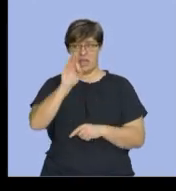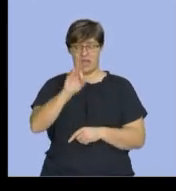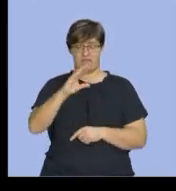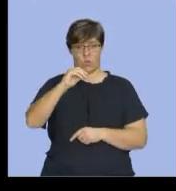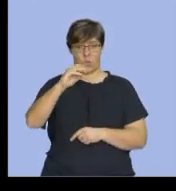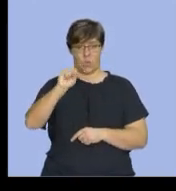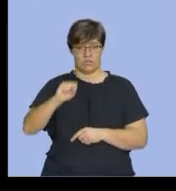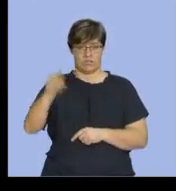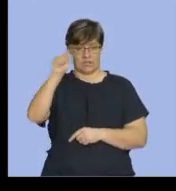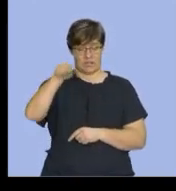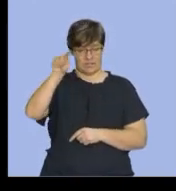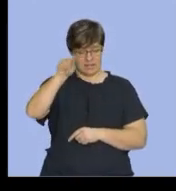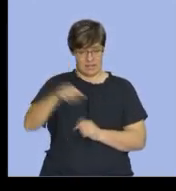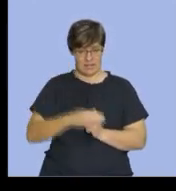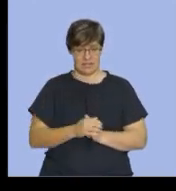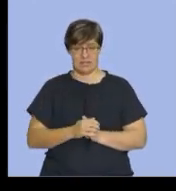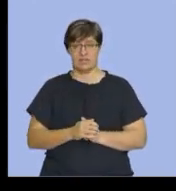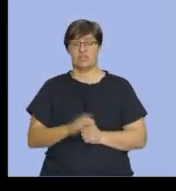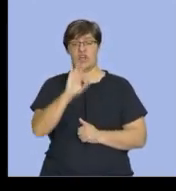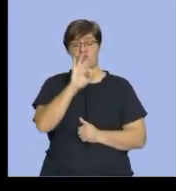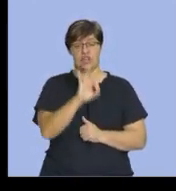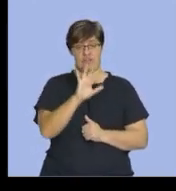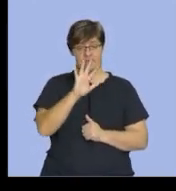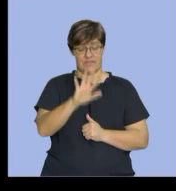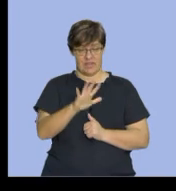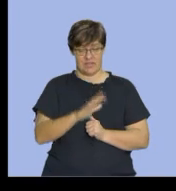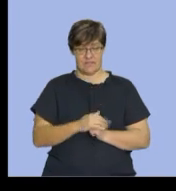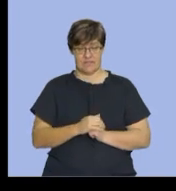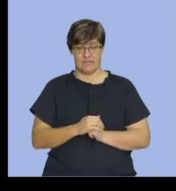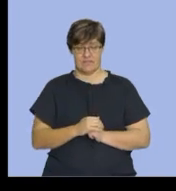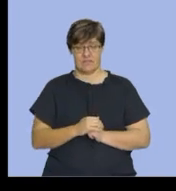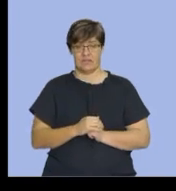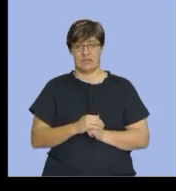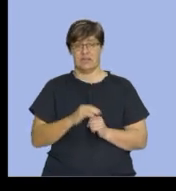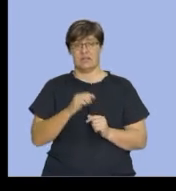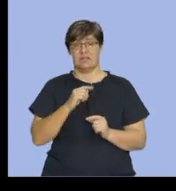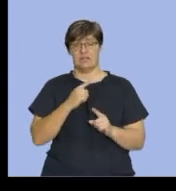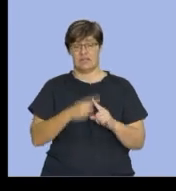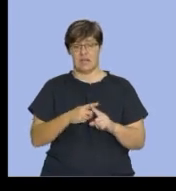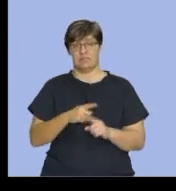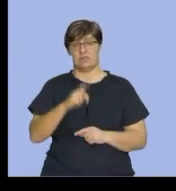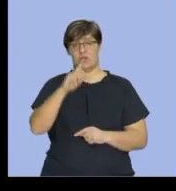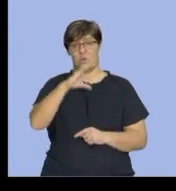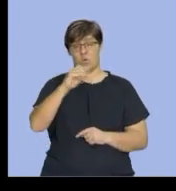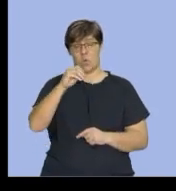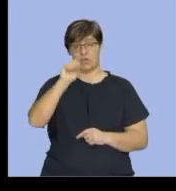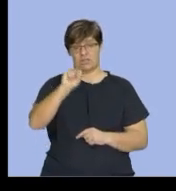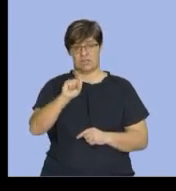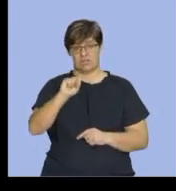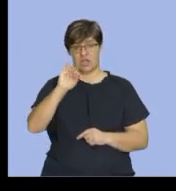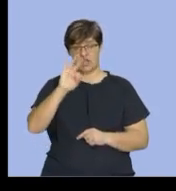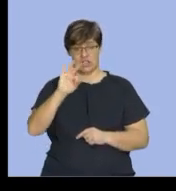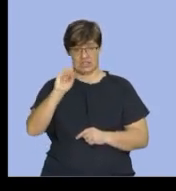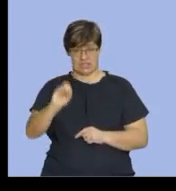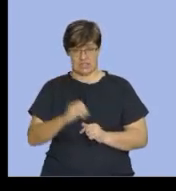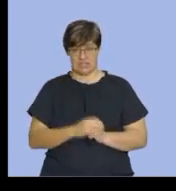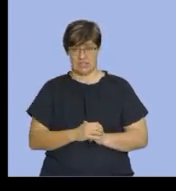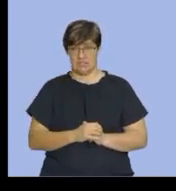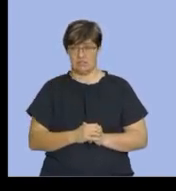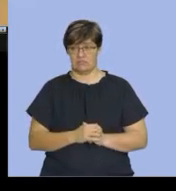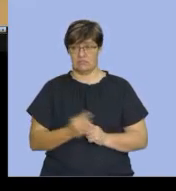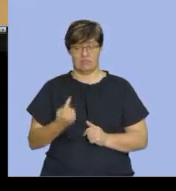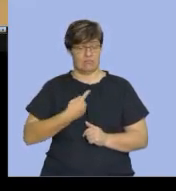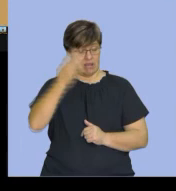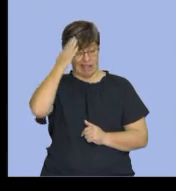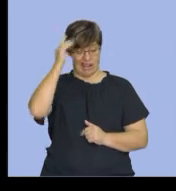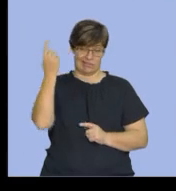cos theta. So it's 35 times cos 30. I definitely cannot